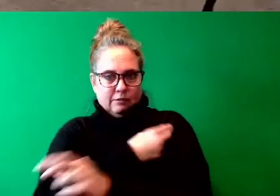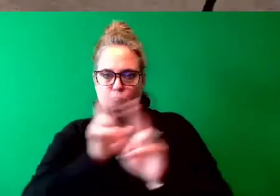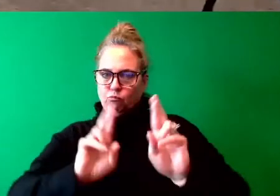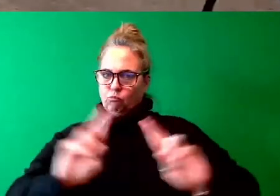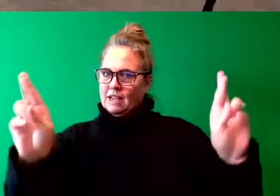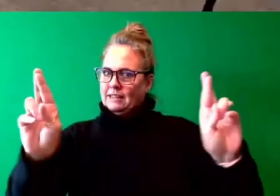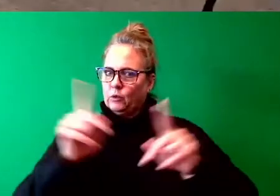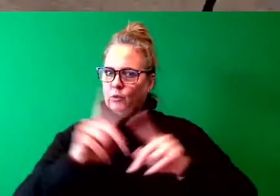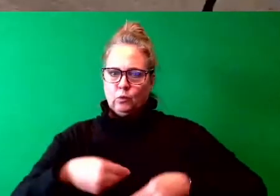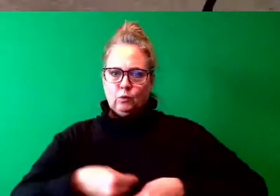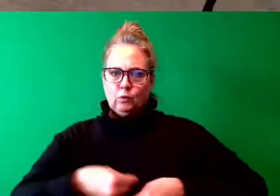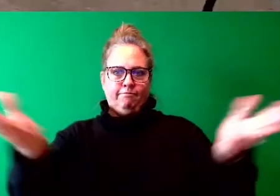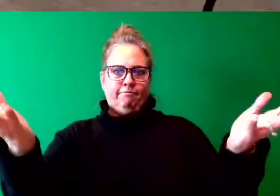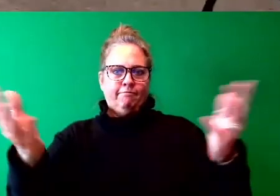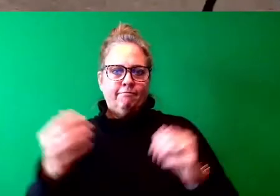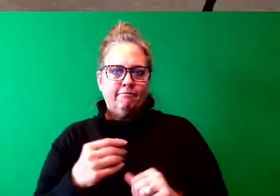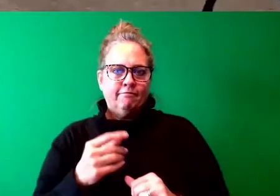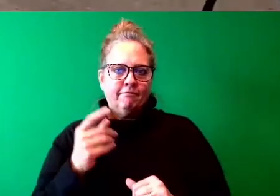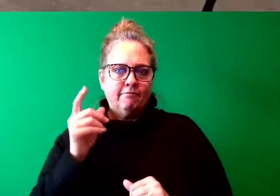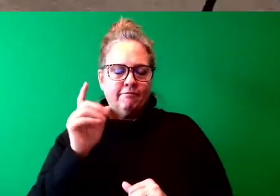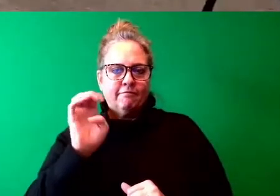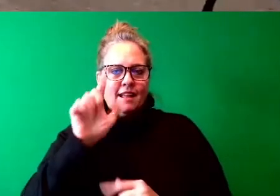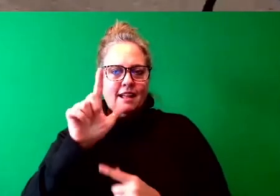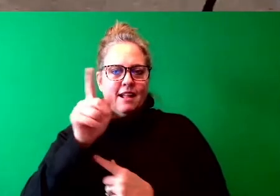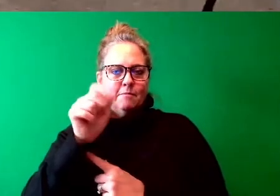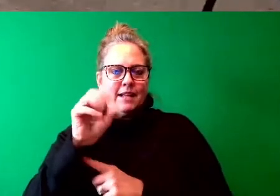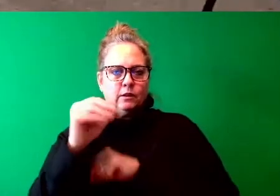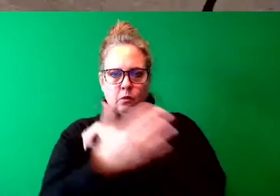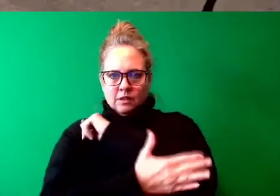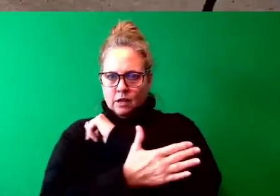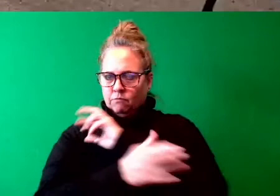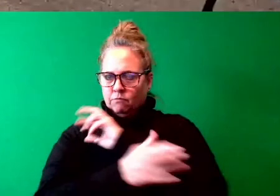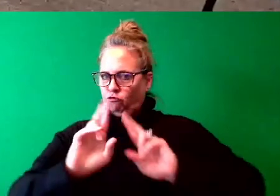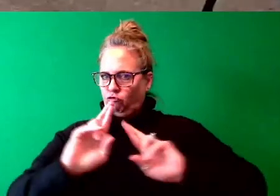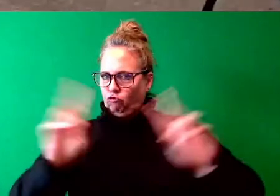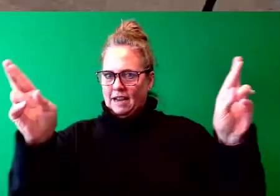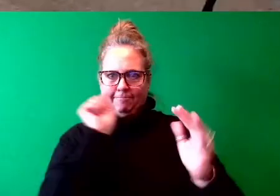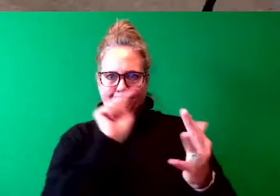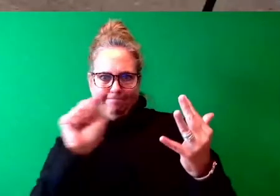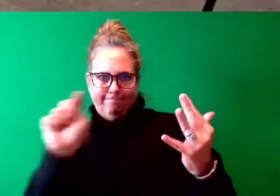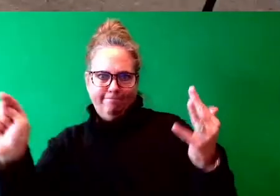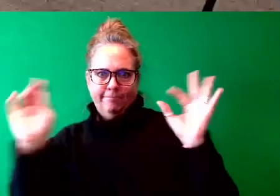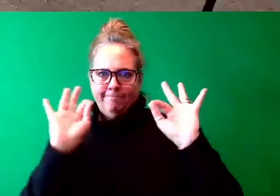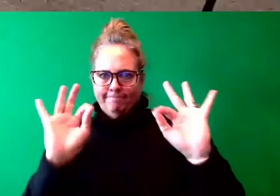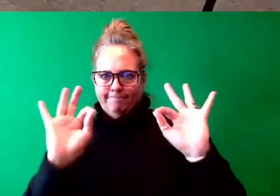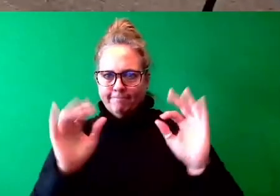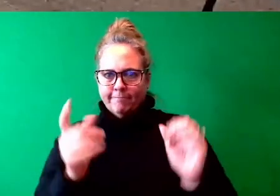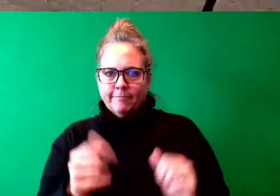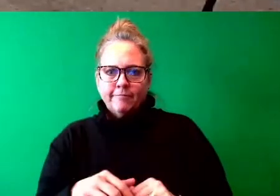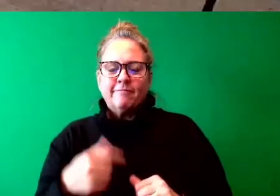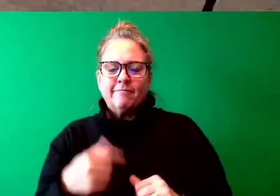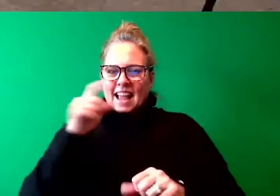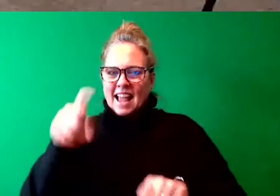provide locations throughout El Paso County. And so we are gearing up for that. And then I do